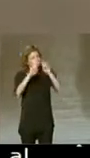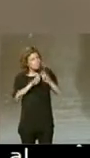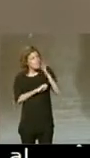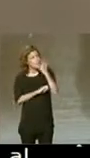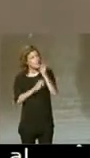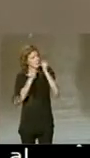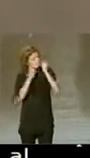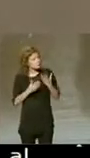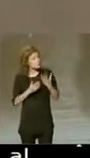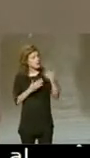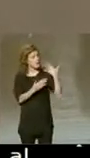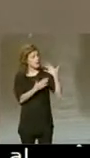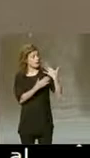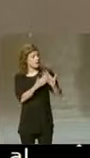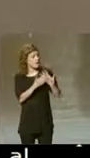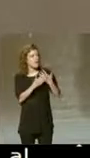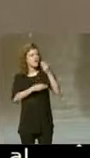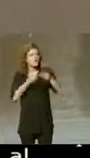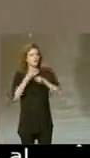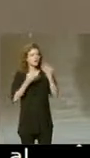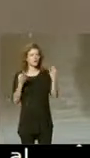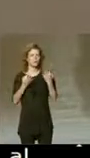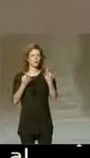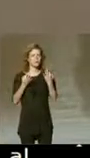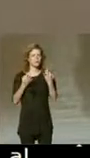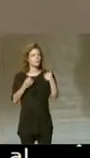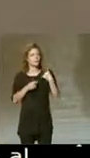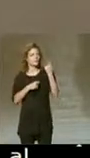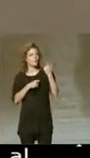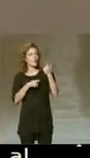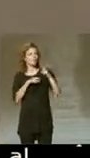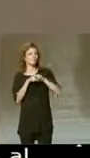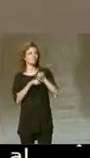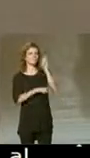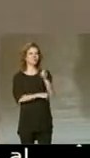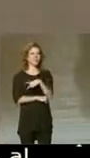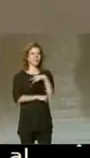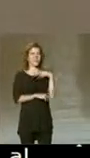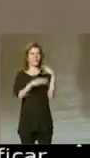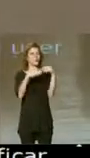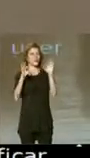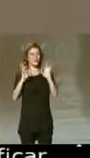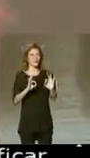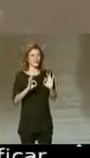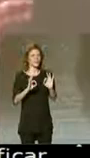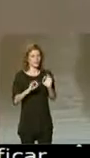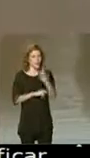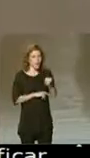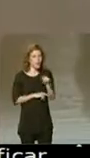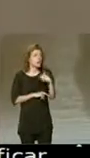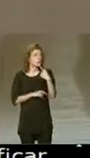different categories of users, but to get to know the users. So far, we only